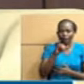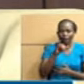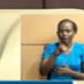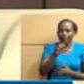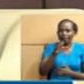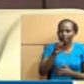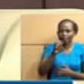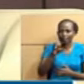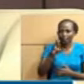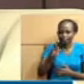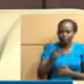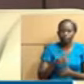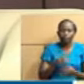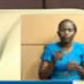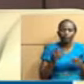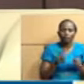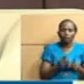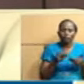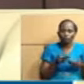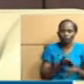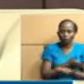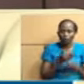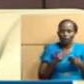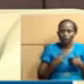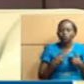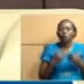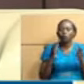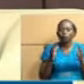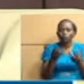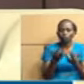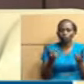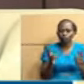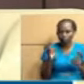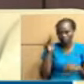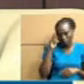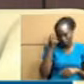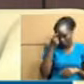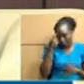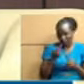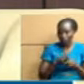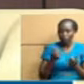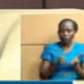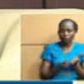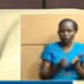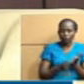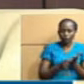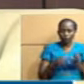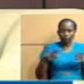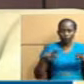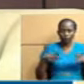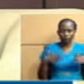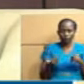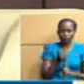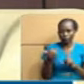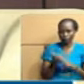ISA. We also had largely from a government panel, from the Uganda Retirement Benefits Regulatory Authority,